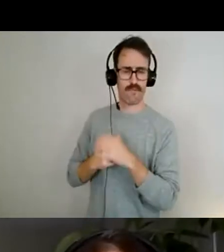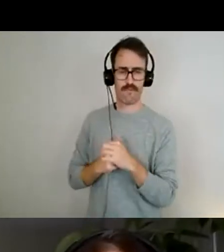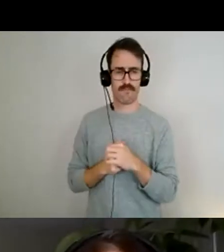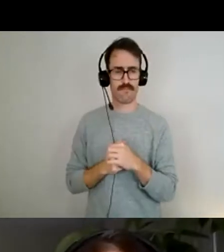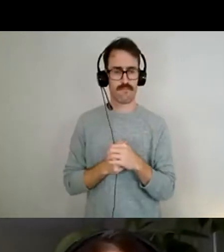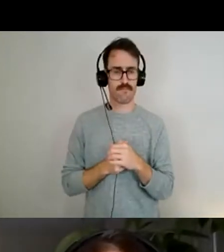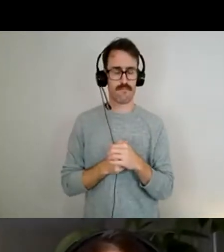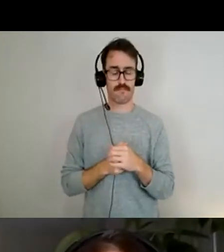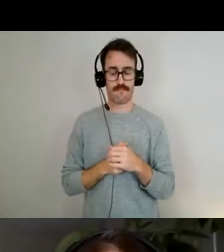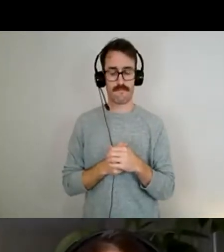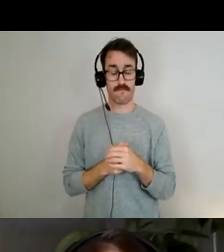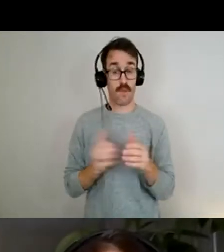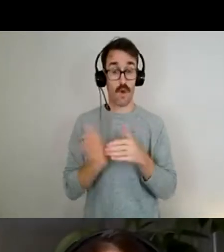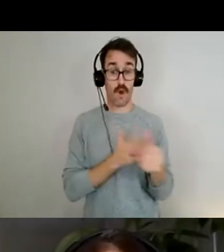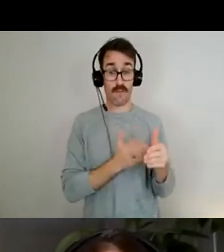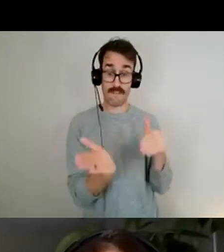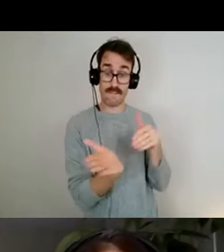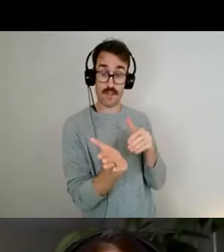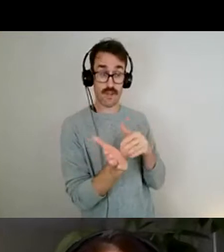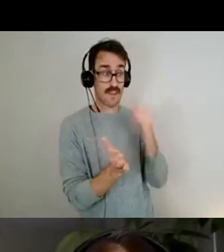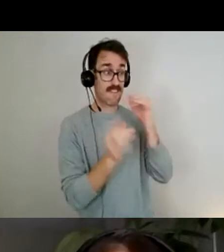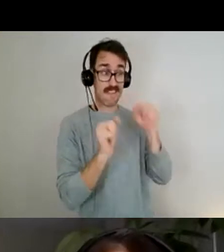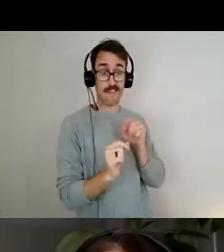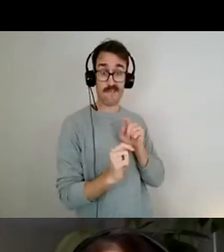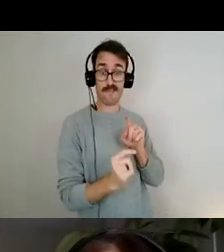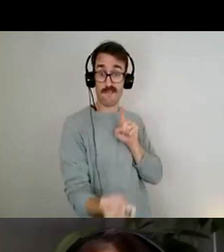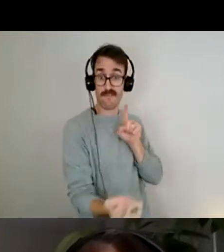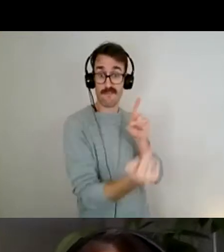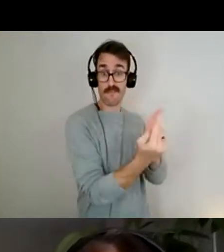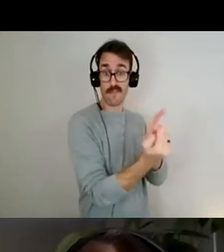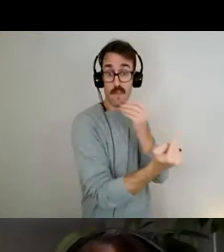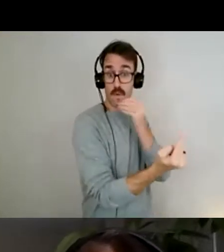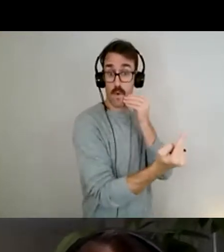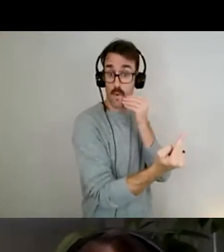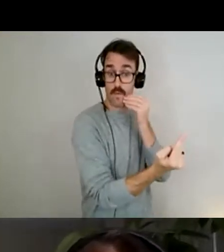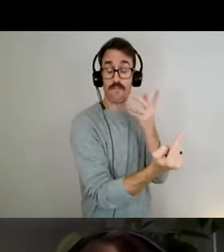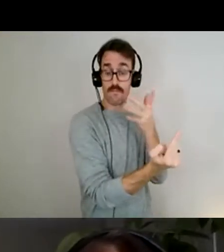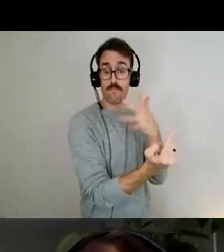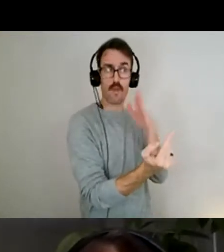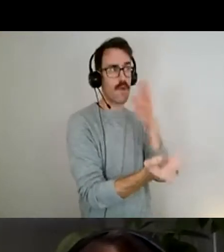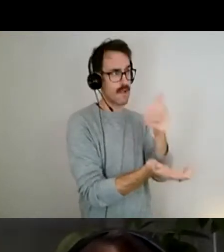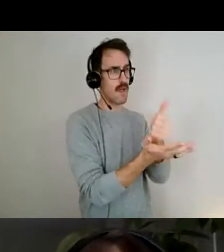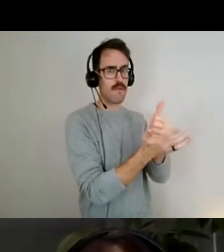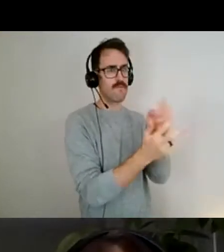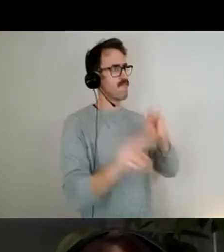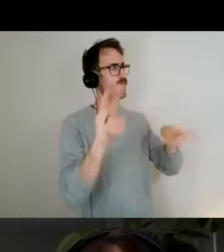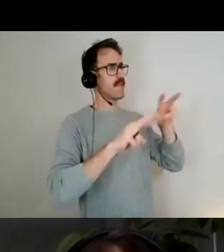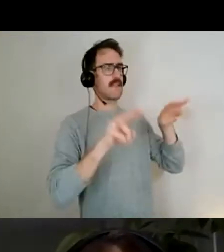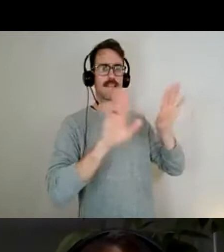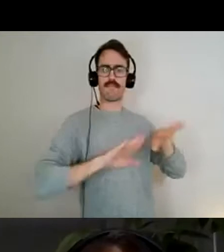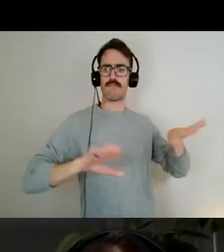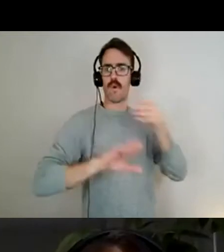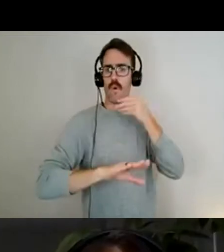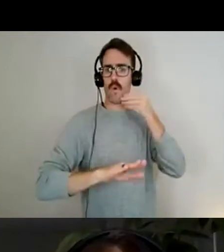physician, if they're able to do a home visit, that would be very helpful to know the situation on the ground. If